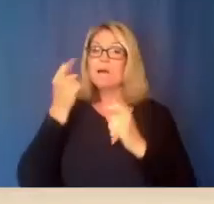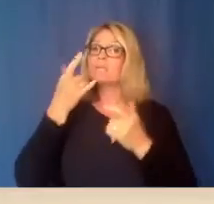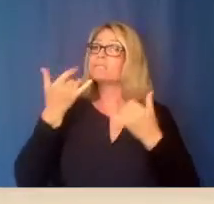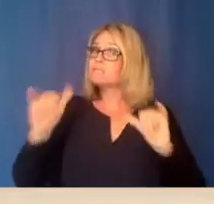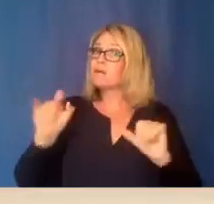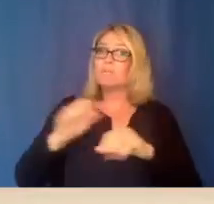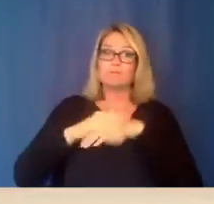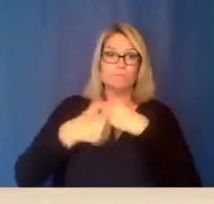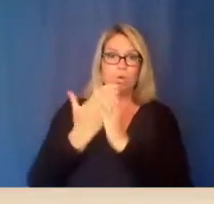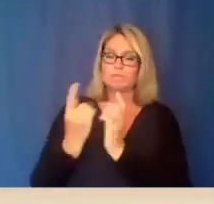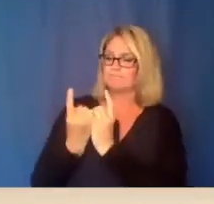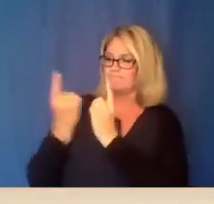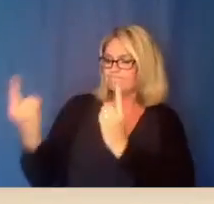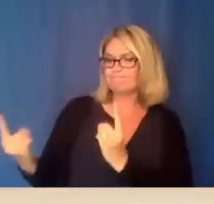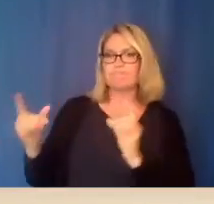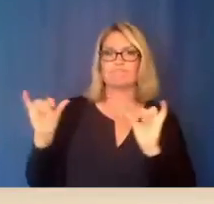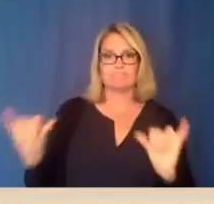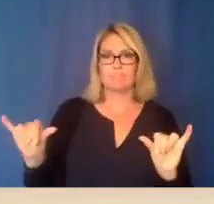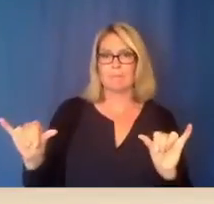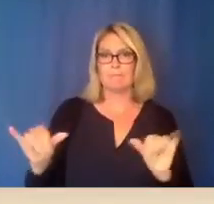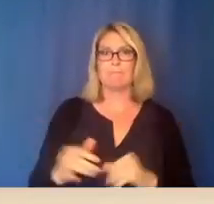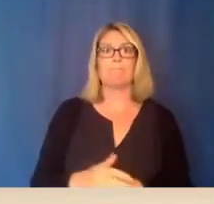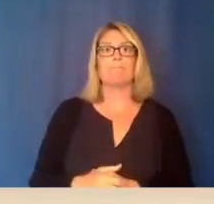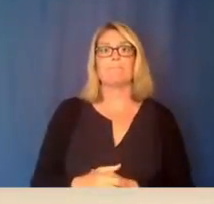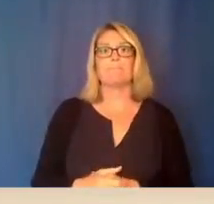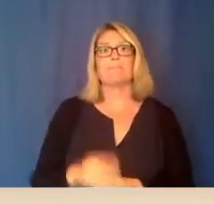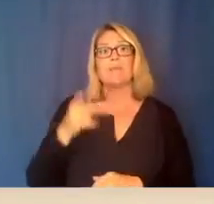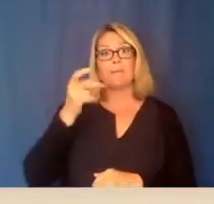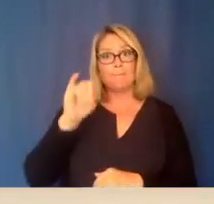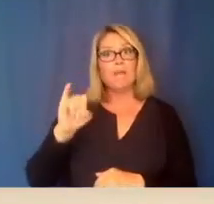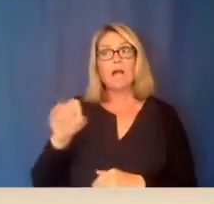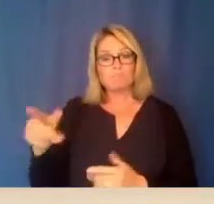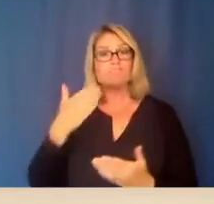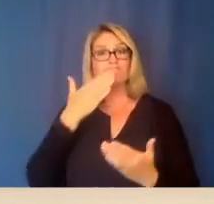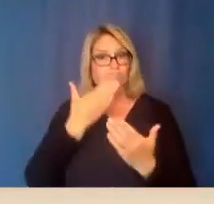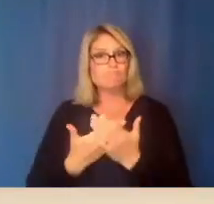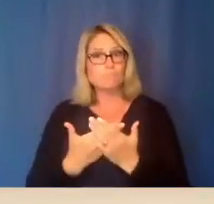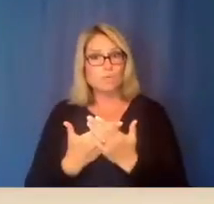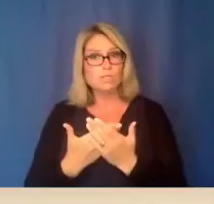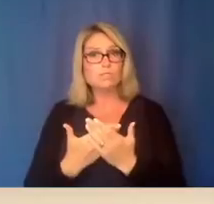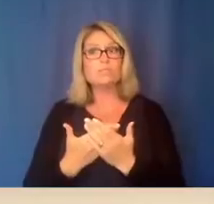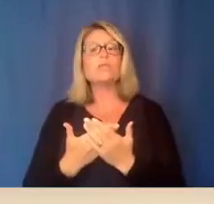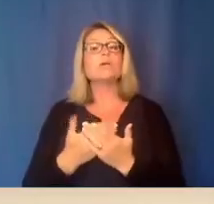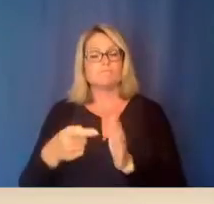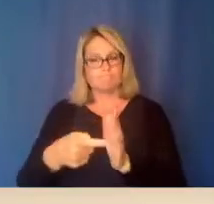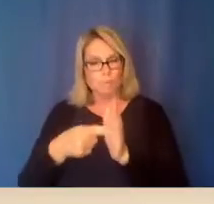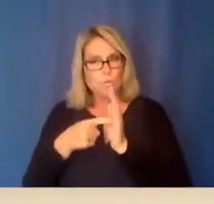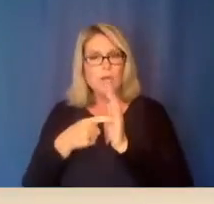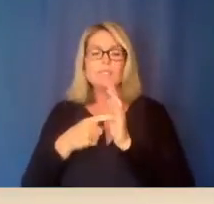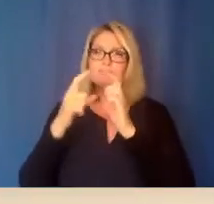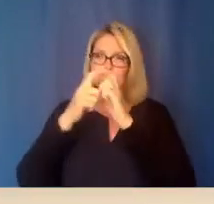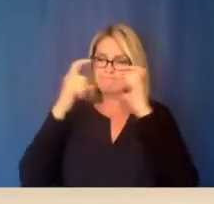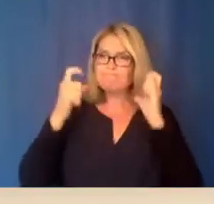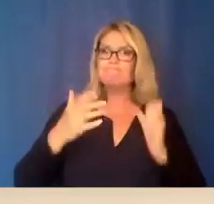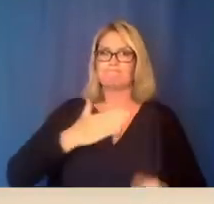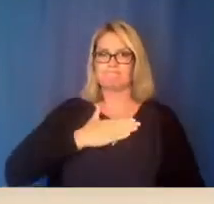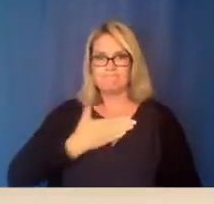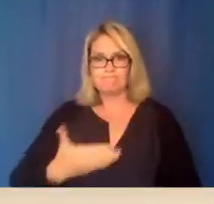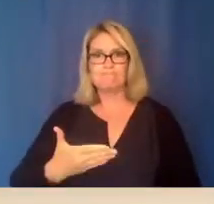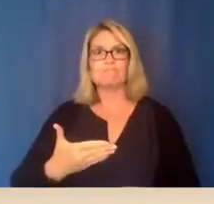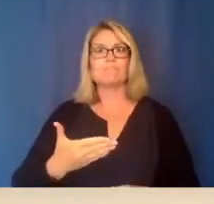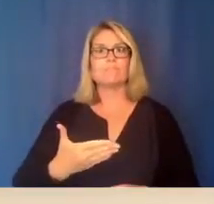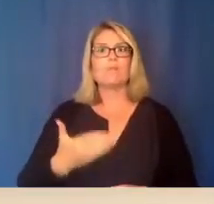measures. PEI residents responded positively and swiftly to the requirement to wear masks to protect themselves and